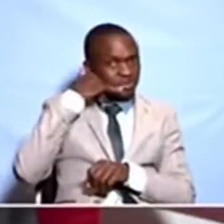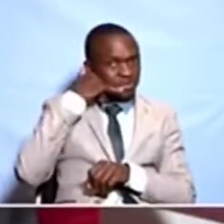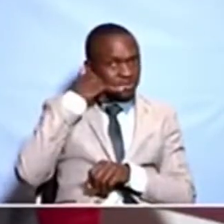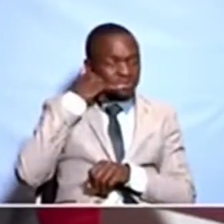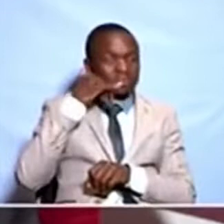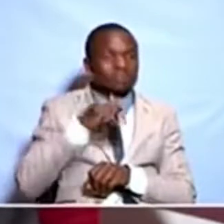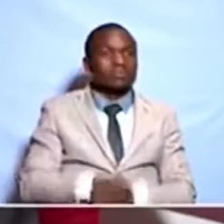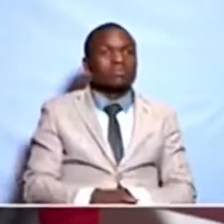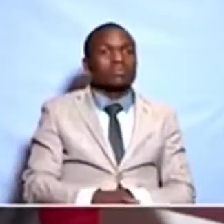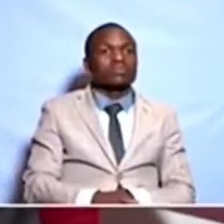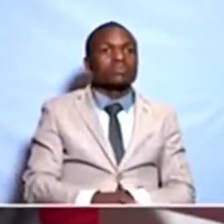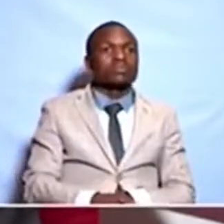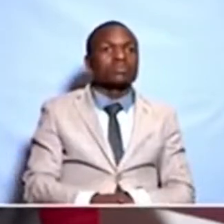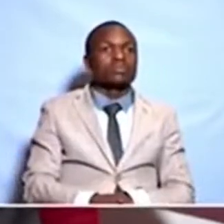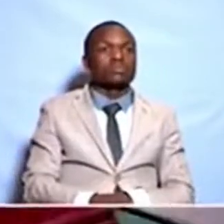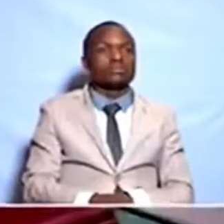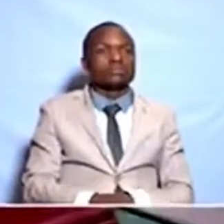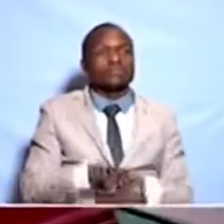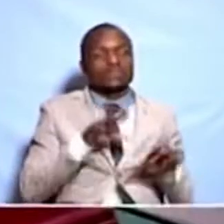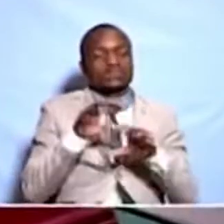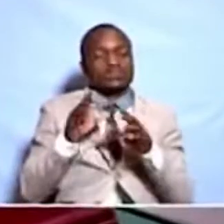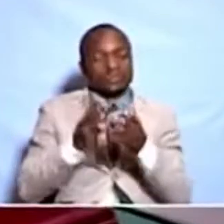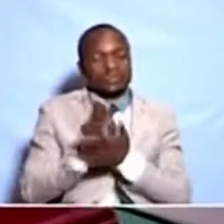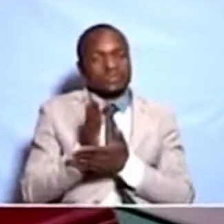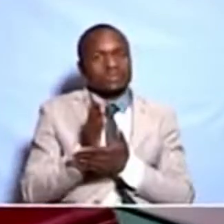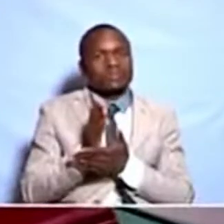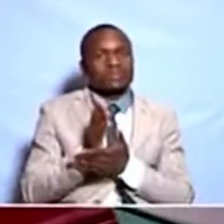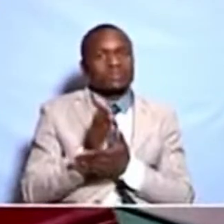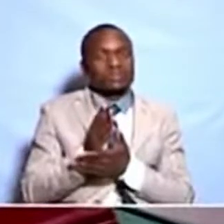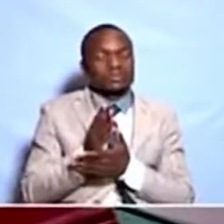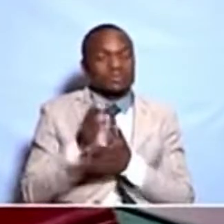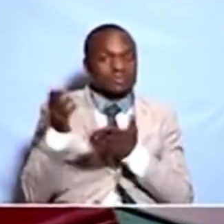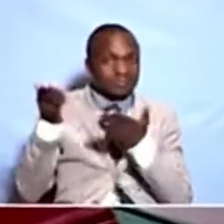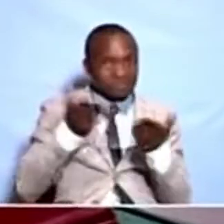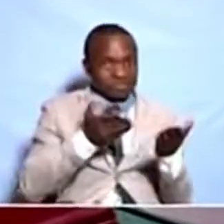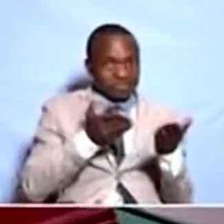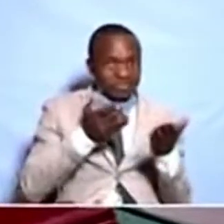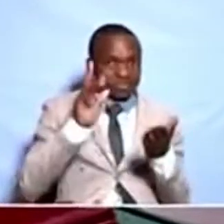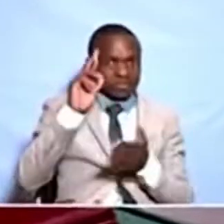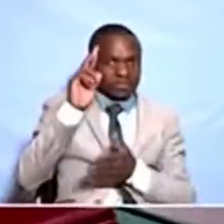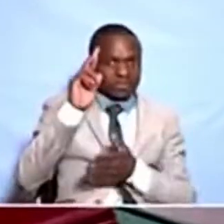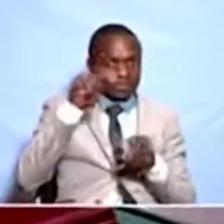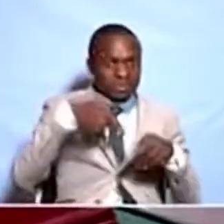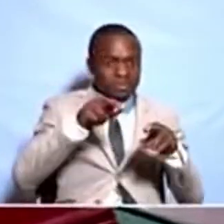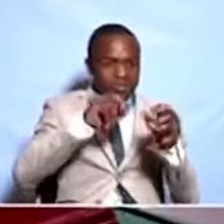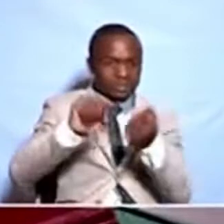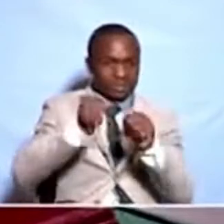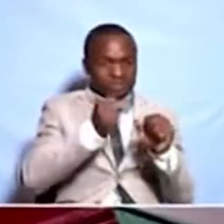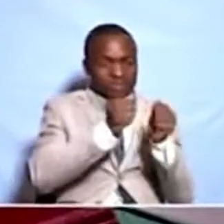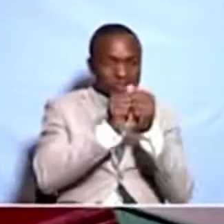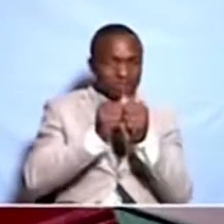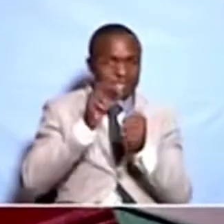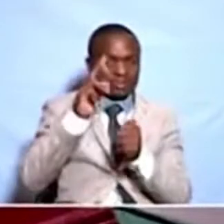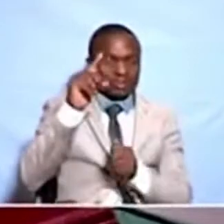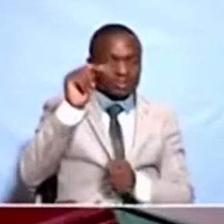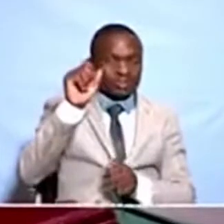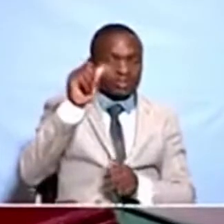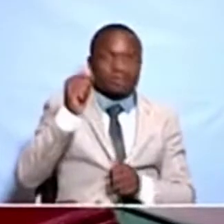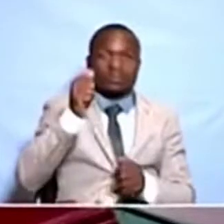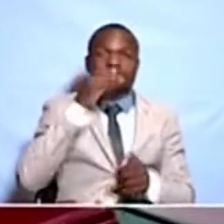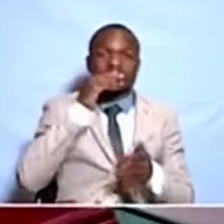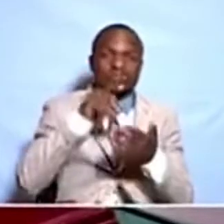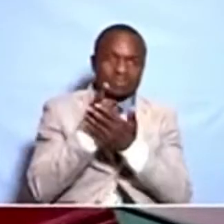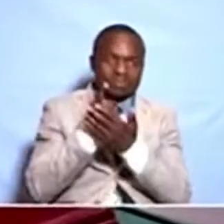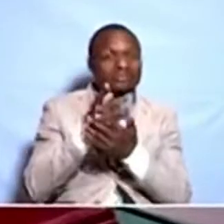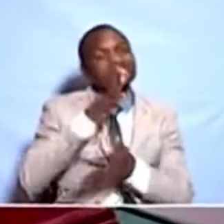it to say you do the correct thing. Exactly. Okay, good morning. You are through with to Road Safety with RATSA. Good morning, sir. How are you? We are